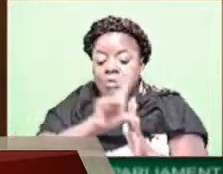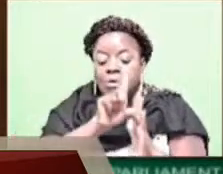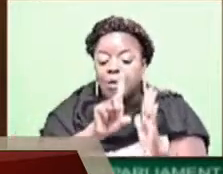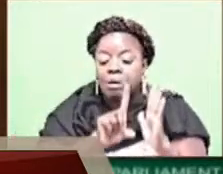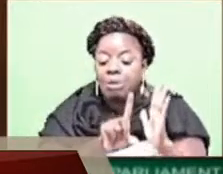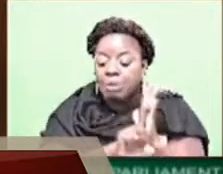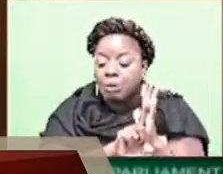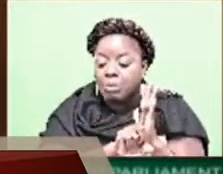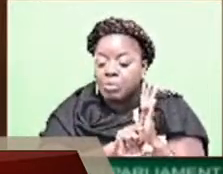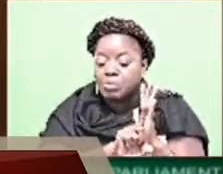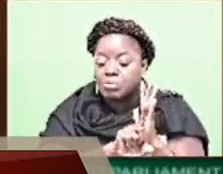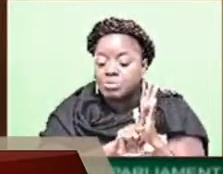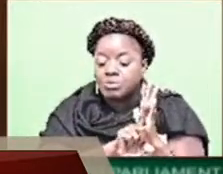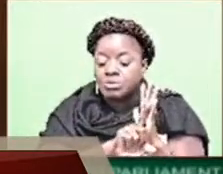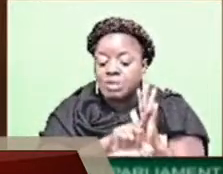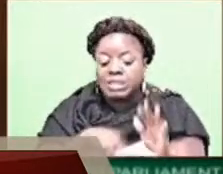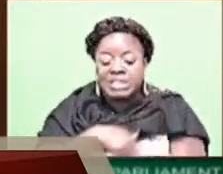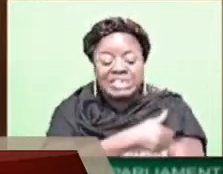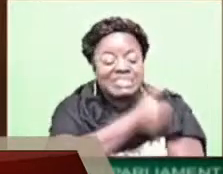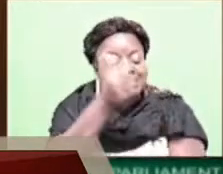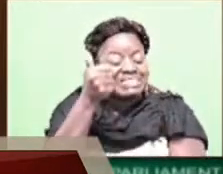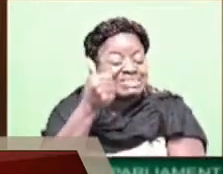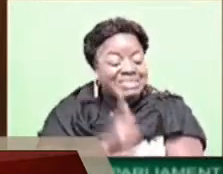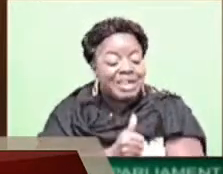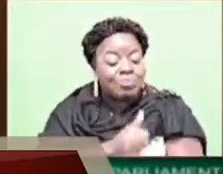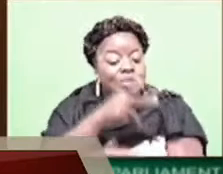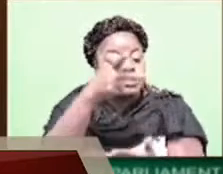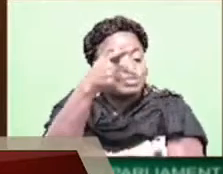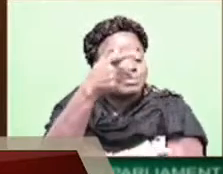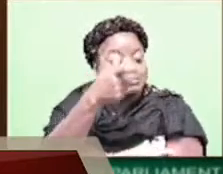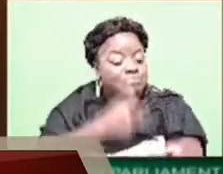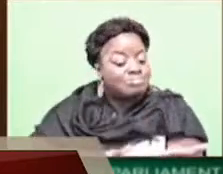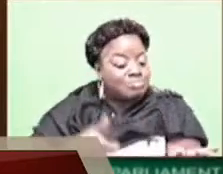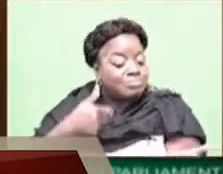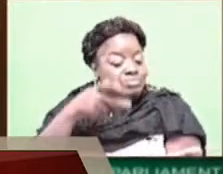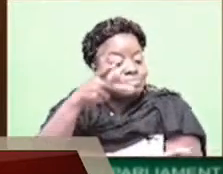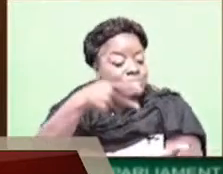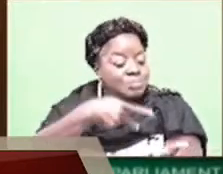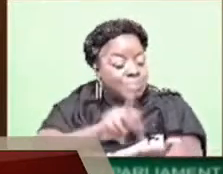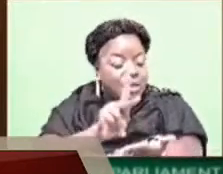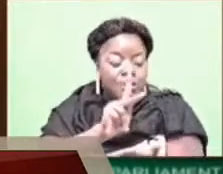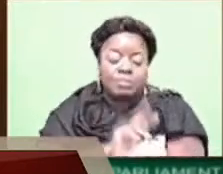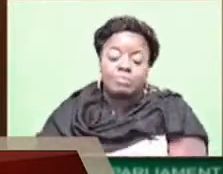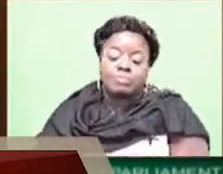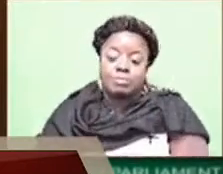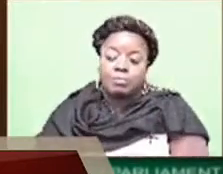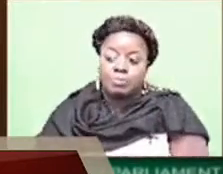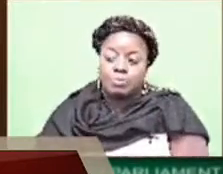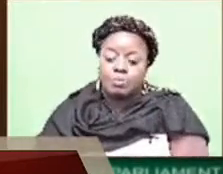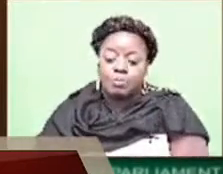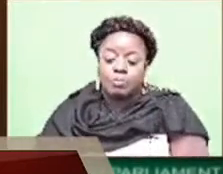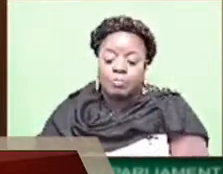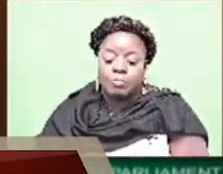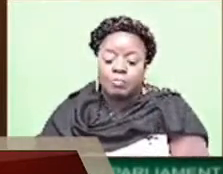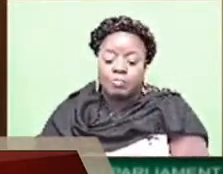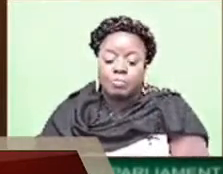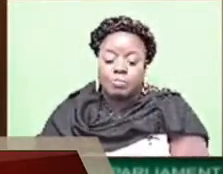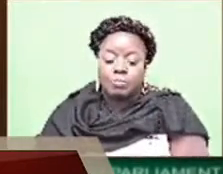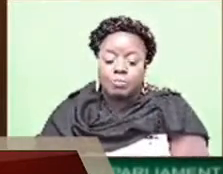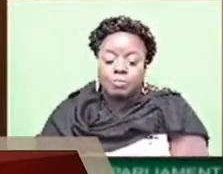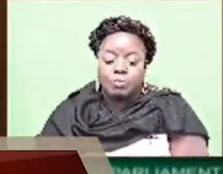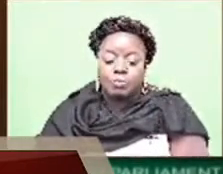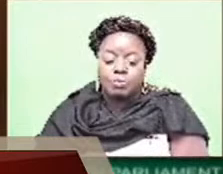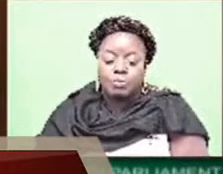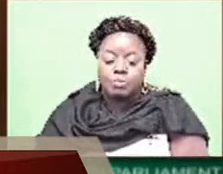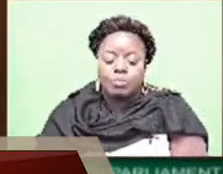penalty regime. Very importantly, this bill allows, Madam Speaker, for the clerk